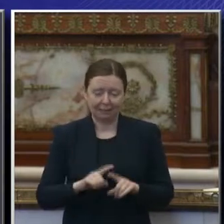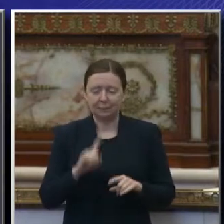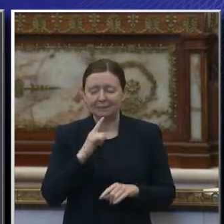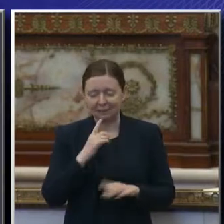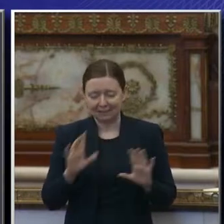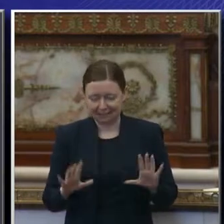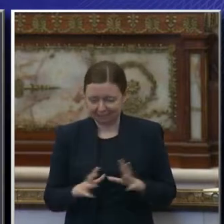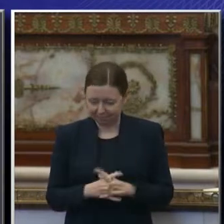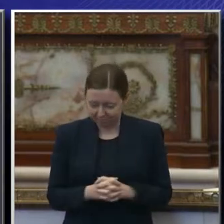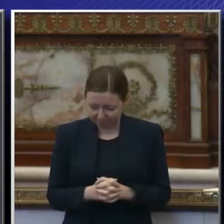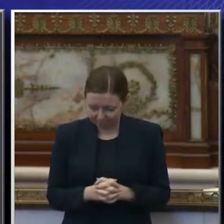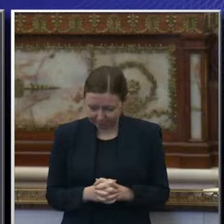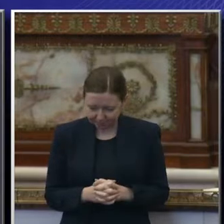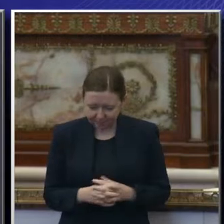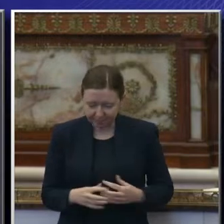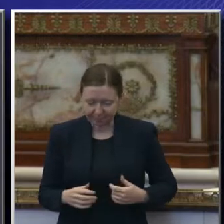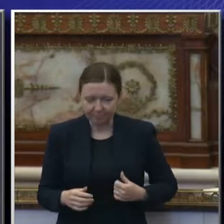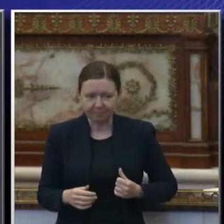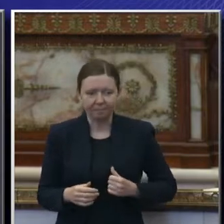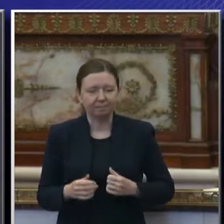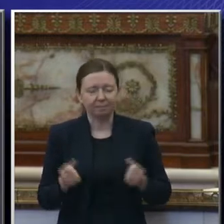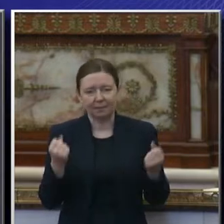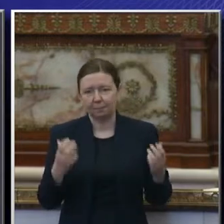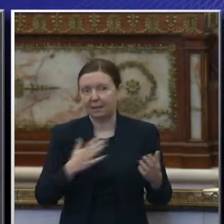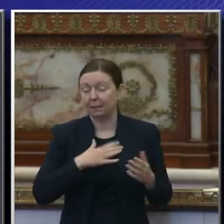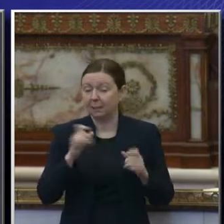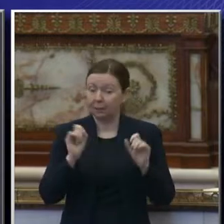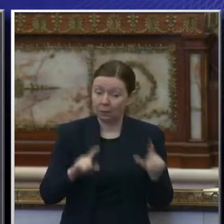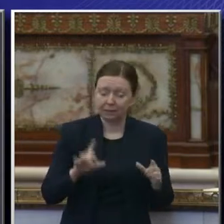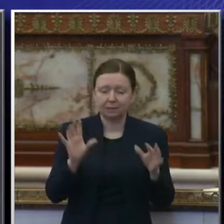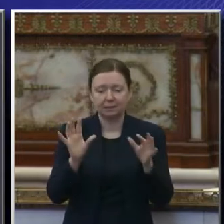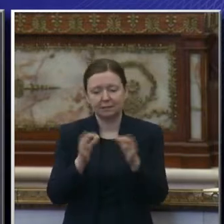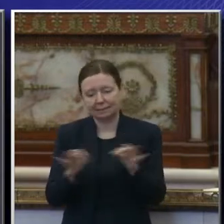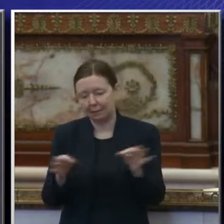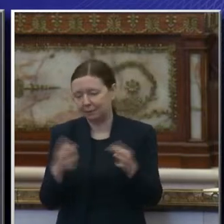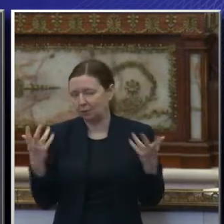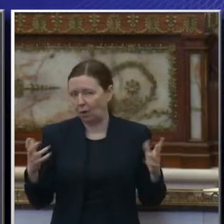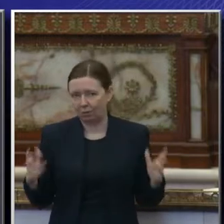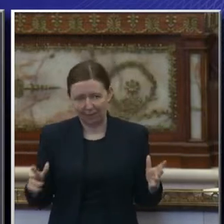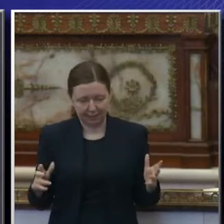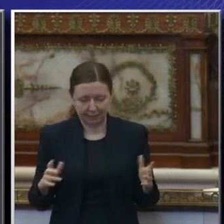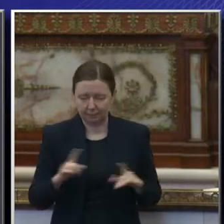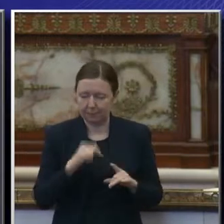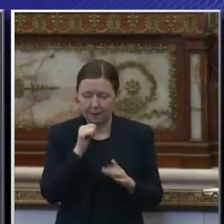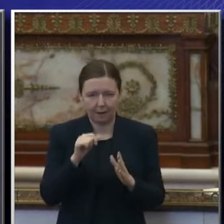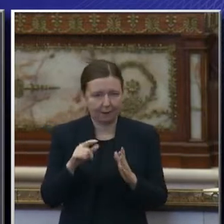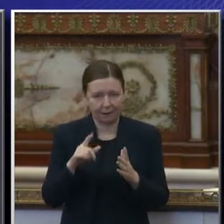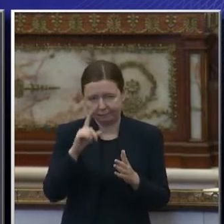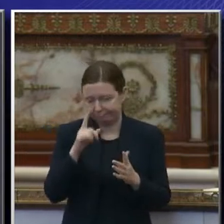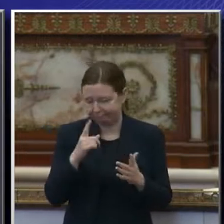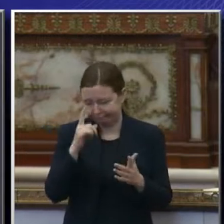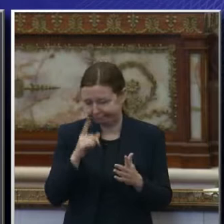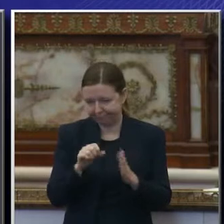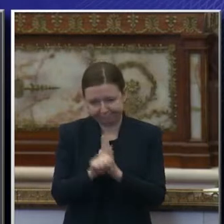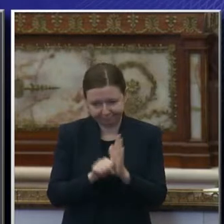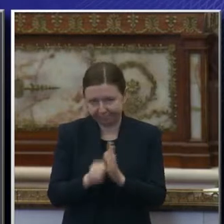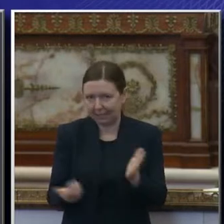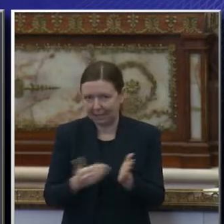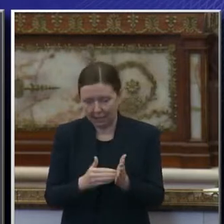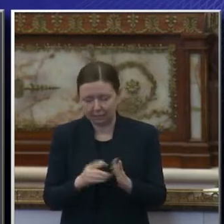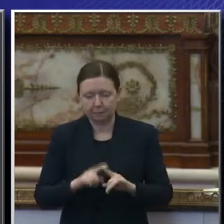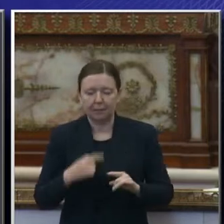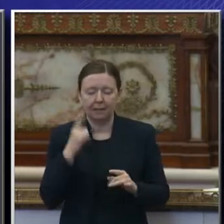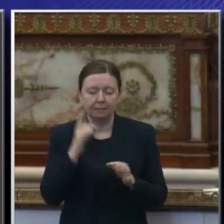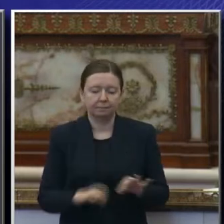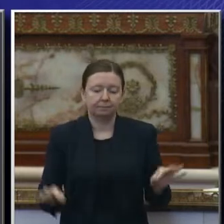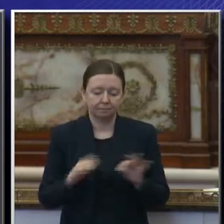seriously, a million of my questions and statements have already been made, so I'm not going to belabor the point. I think what is important here is